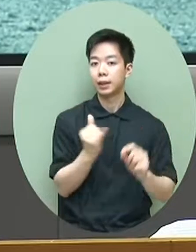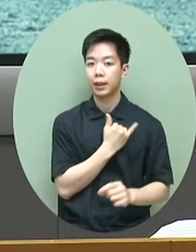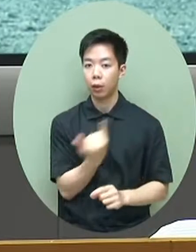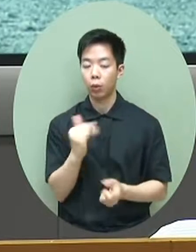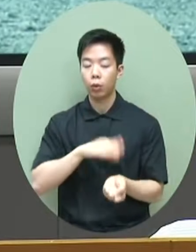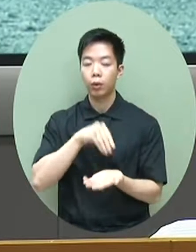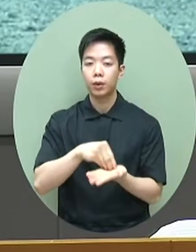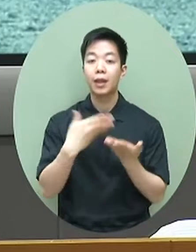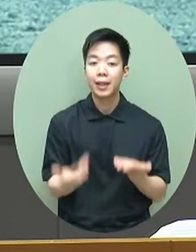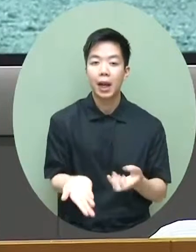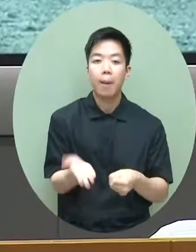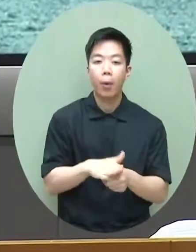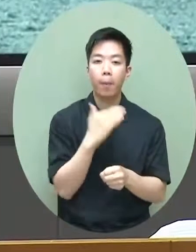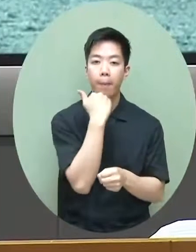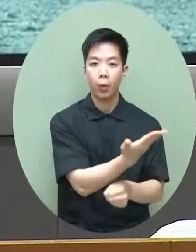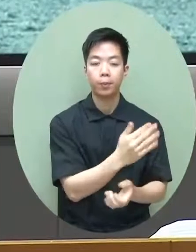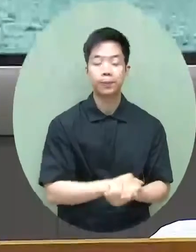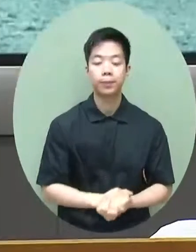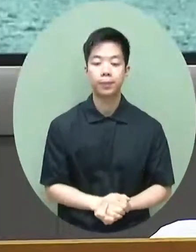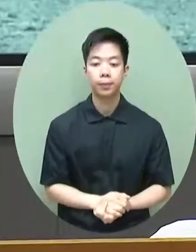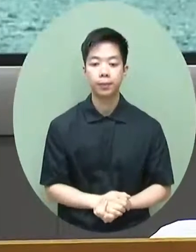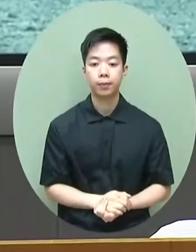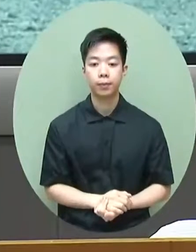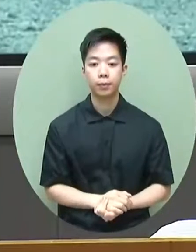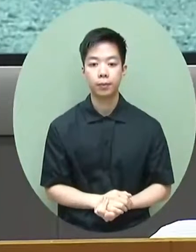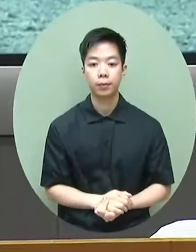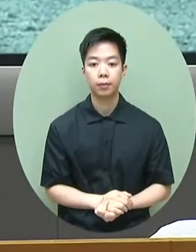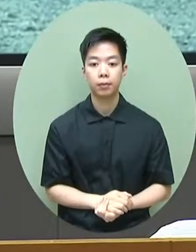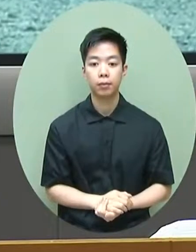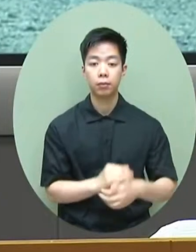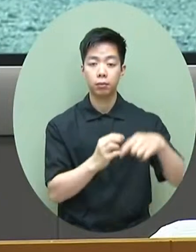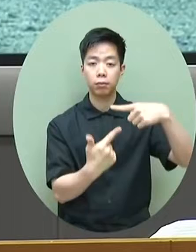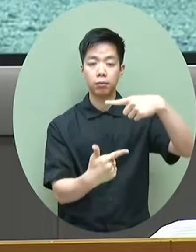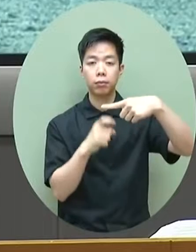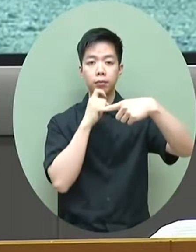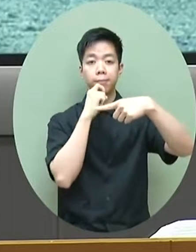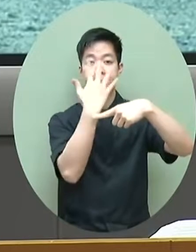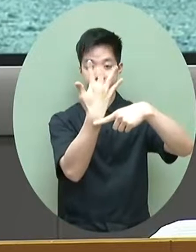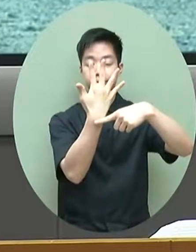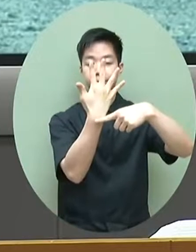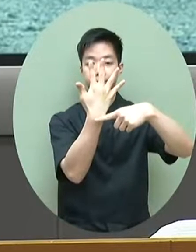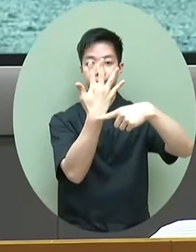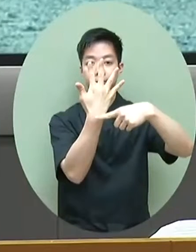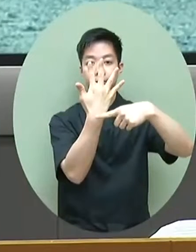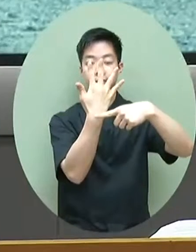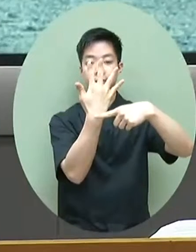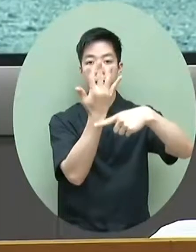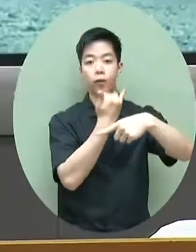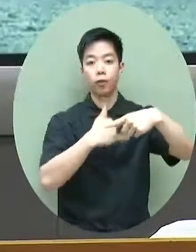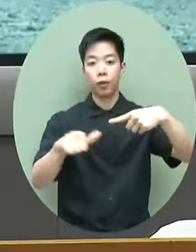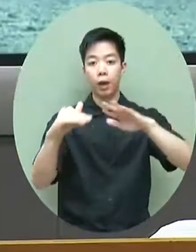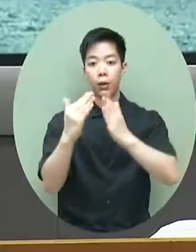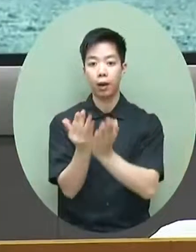positive on Saturday. They just made the report today. Now, out of the 8 cases reported